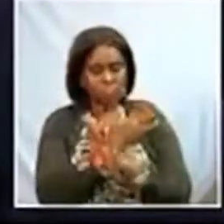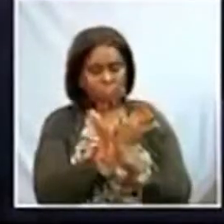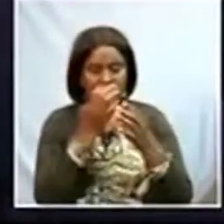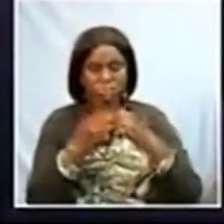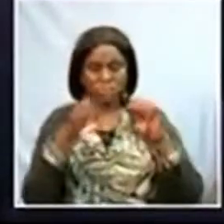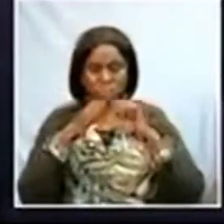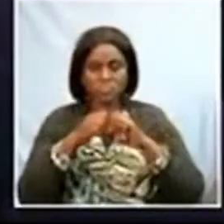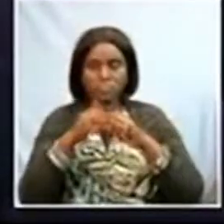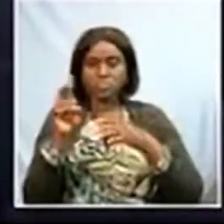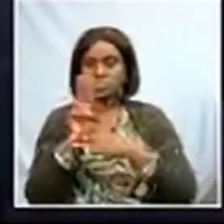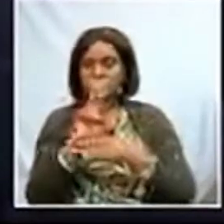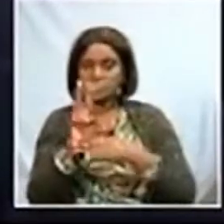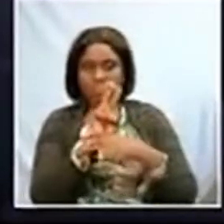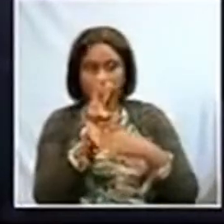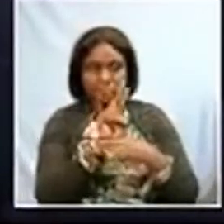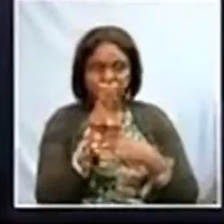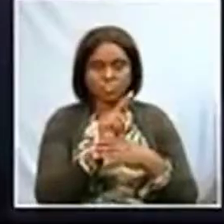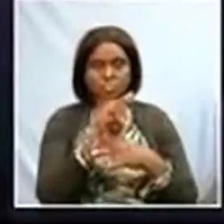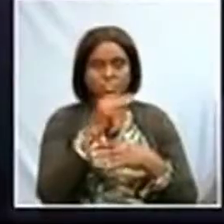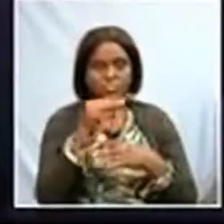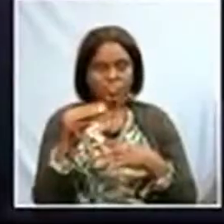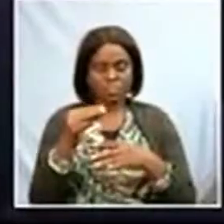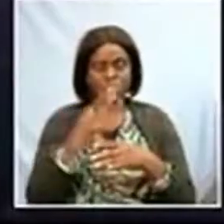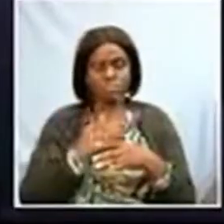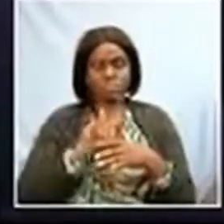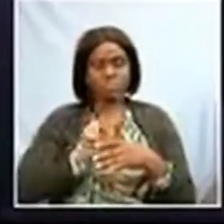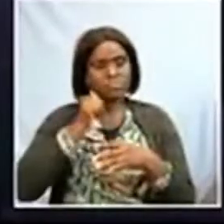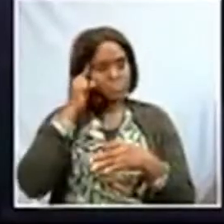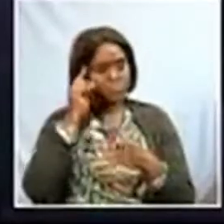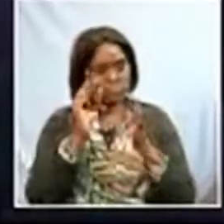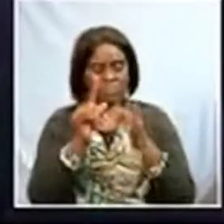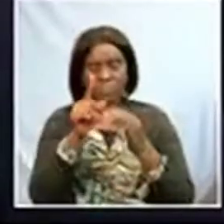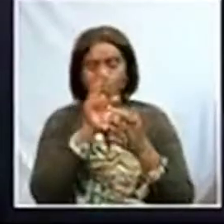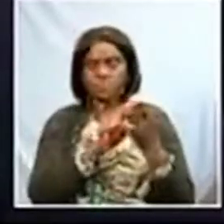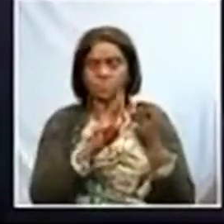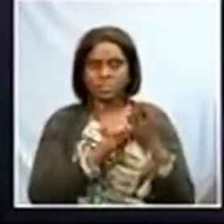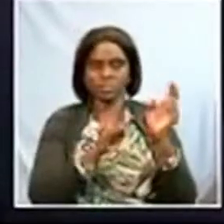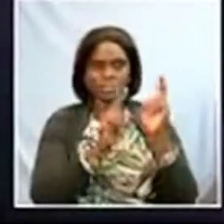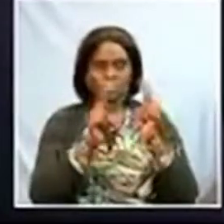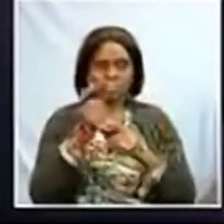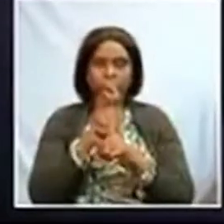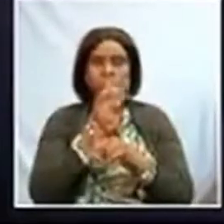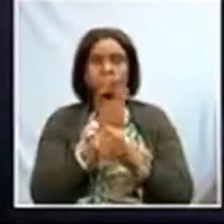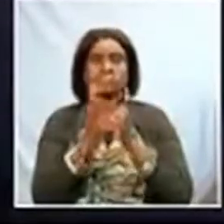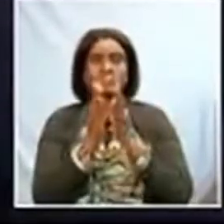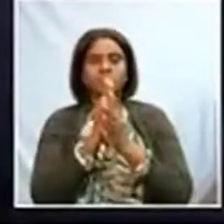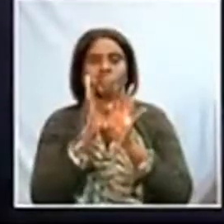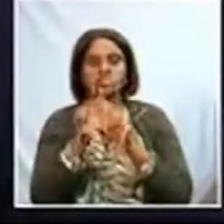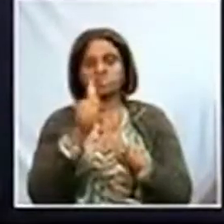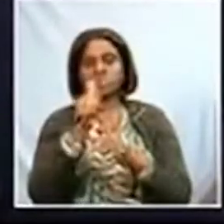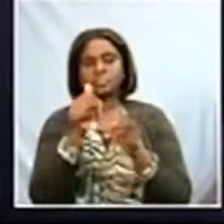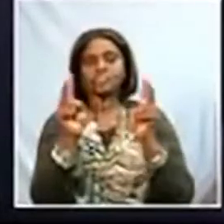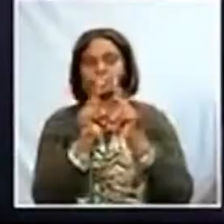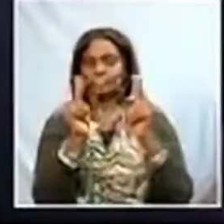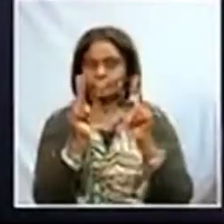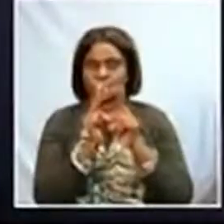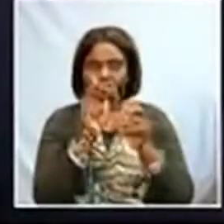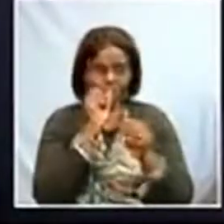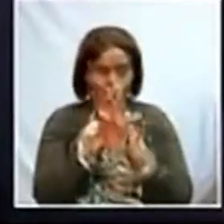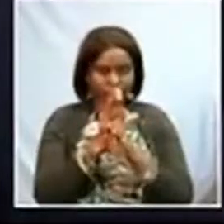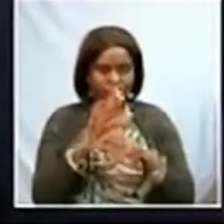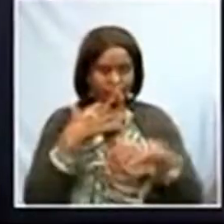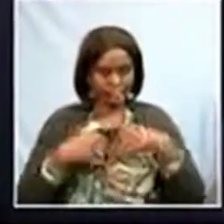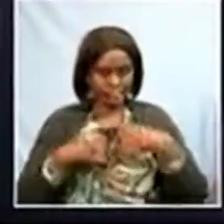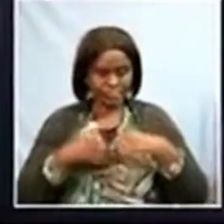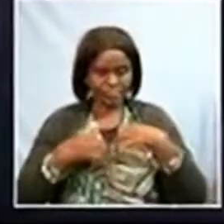the evaluation of the material, I think if you read the response from the contractor, he was very willing to